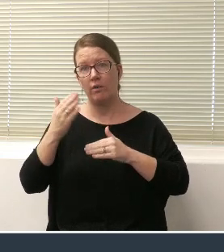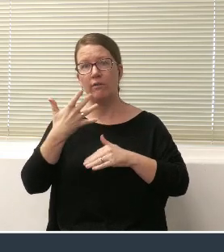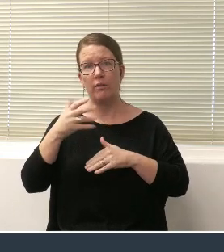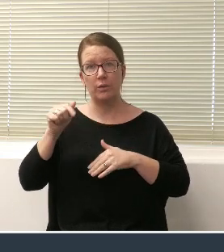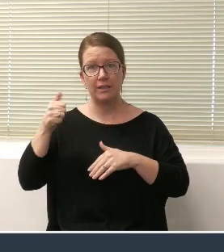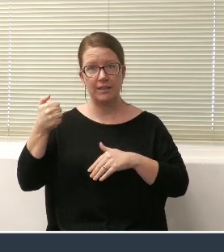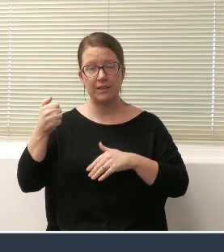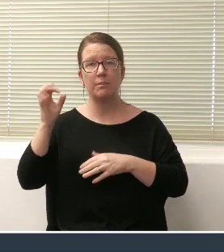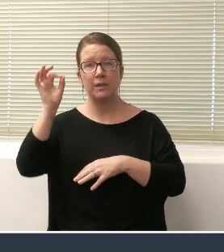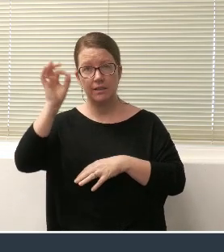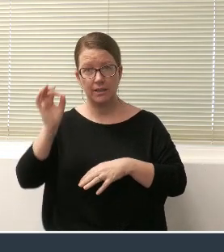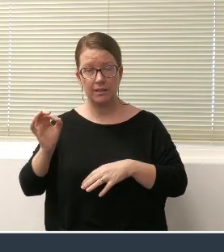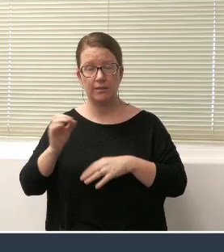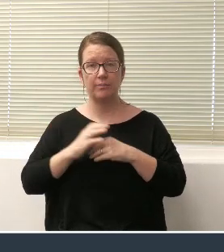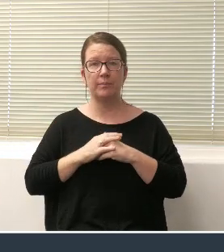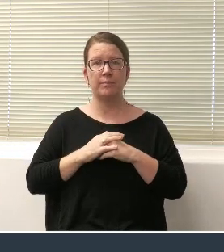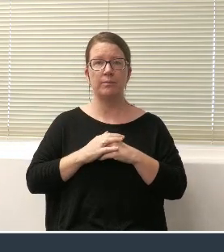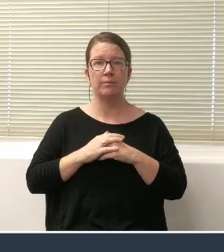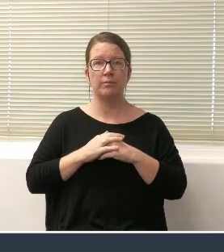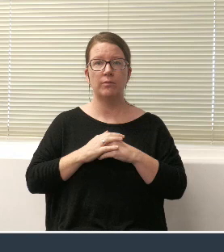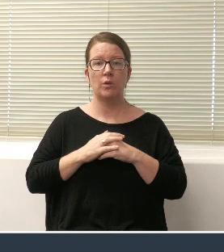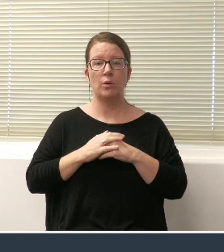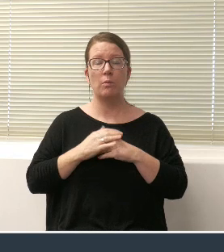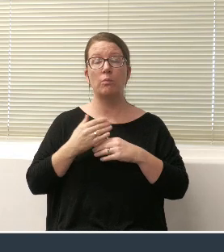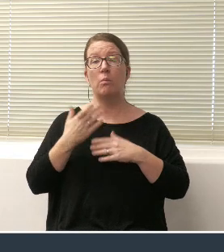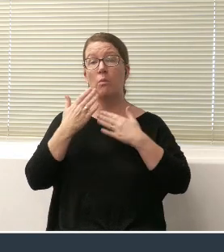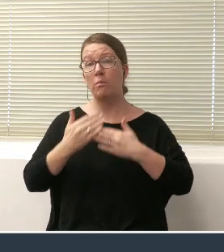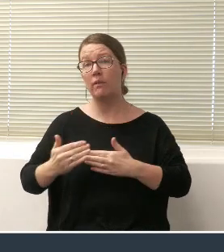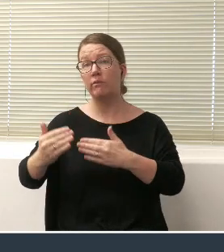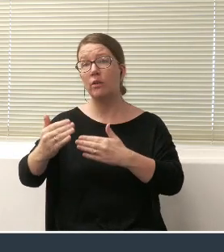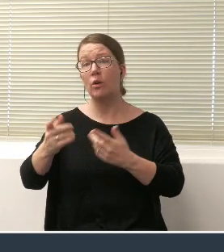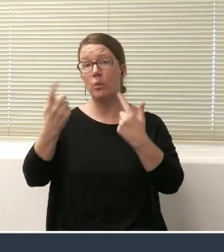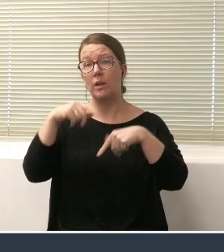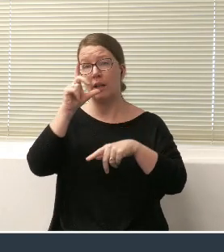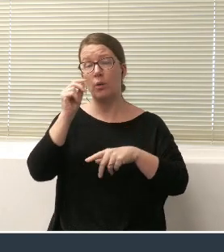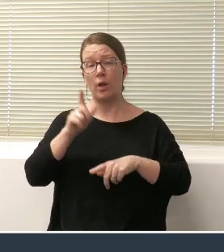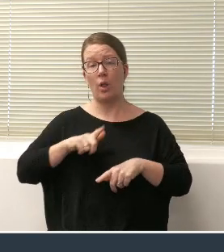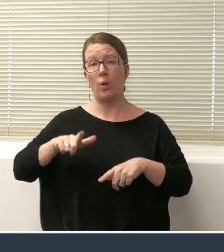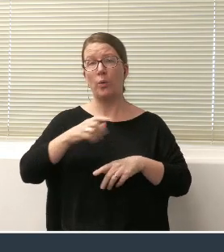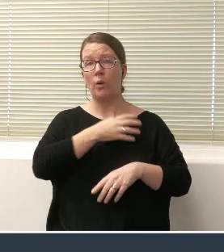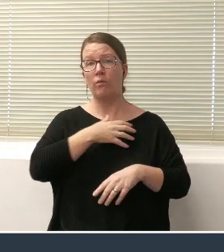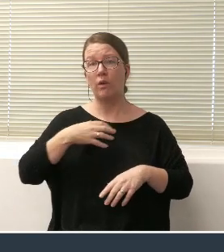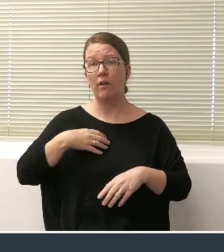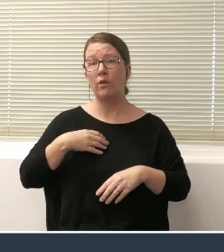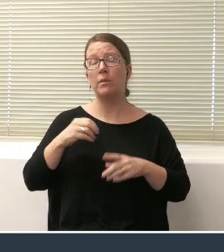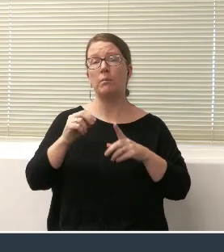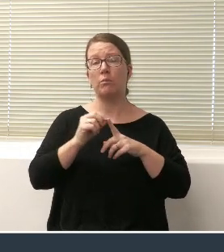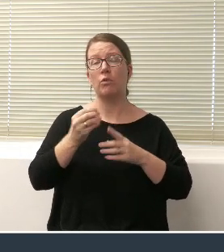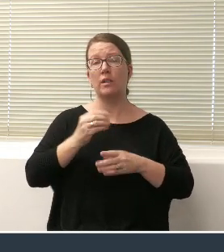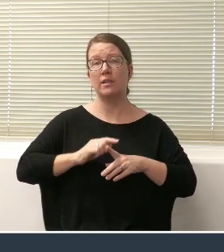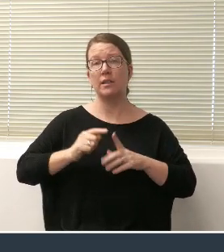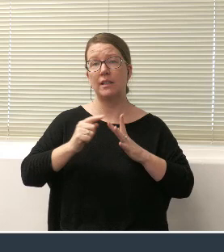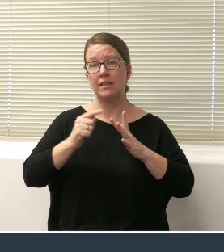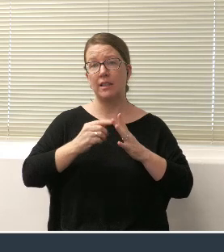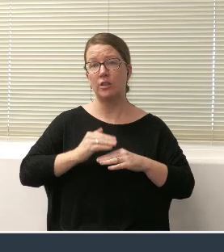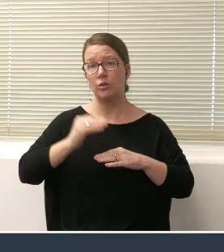Going forward, we could look at local government cost index as a better measure than CPI. But yeah, I think it does highlight the fact